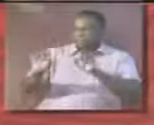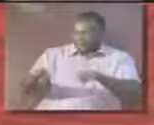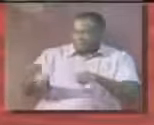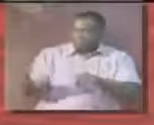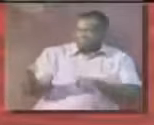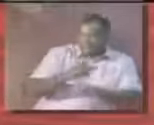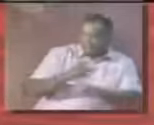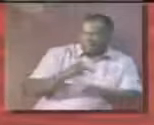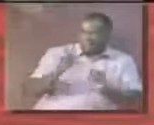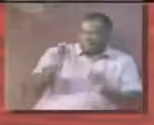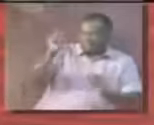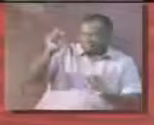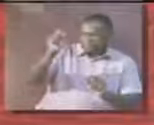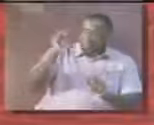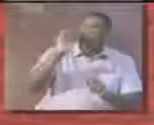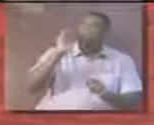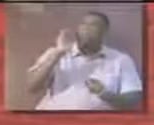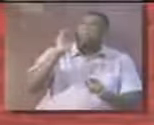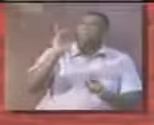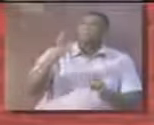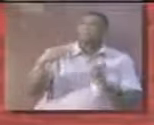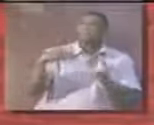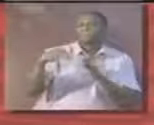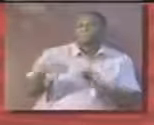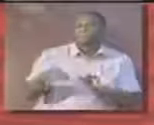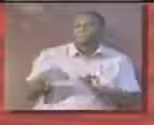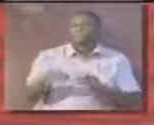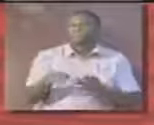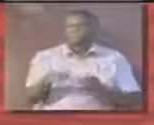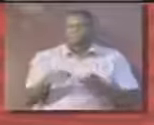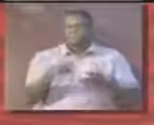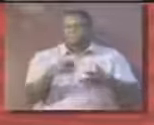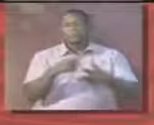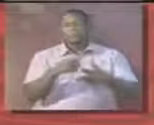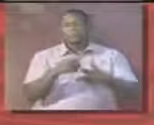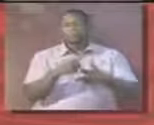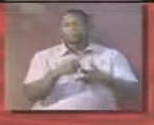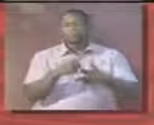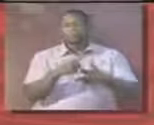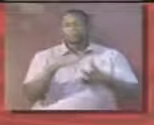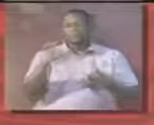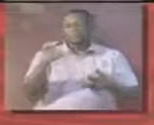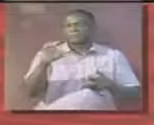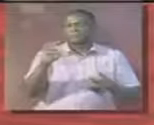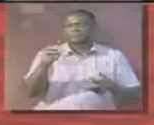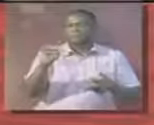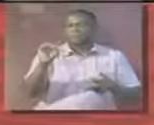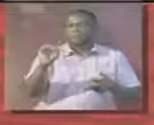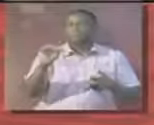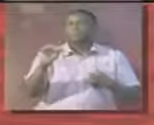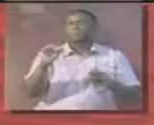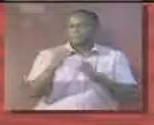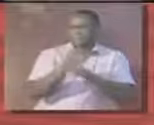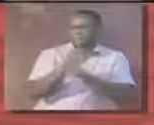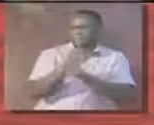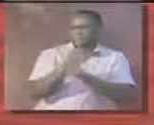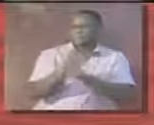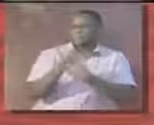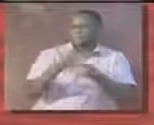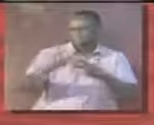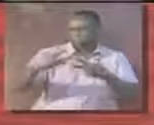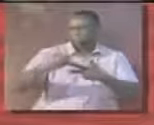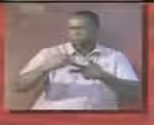will just expand on the CMO's clinical status update with respect to the parallel healthcare system. As